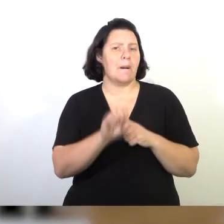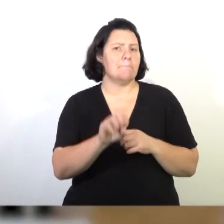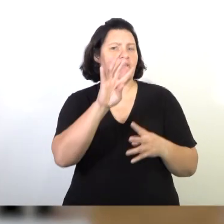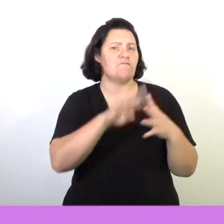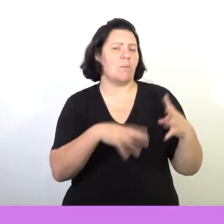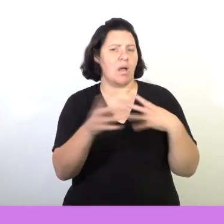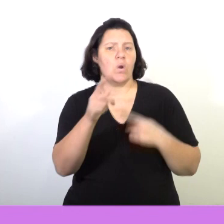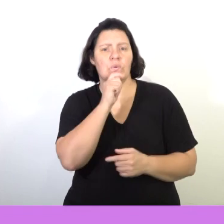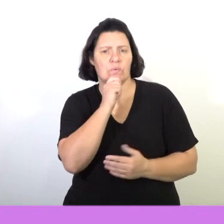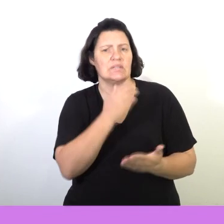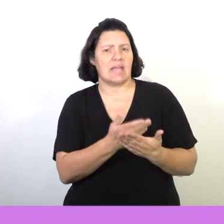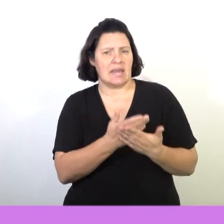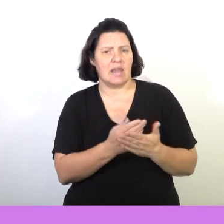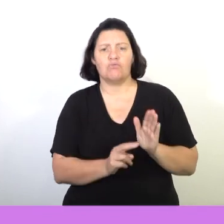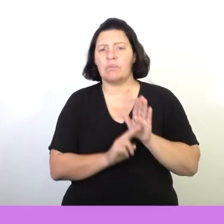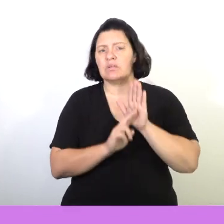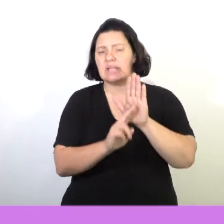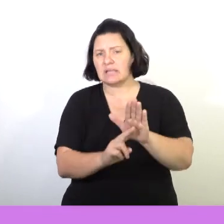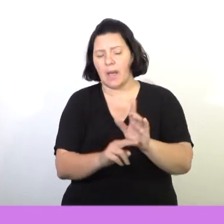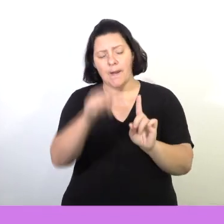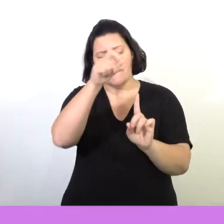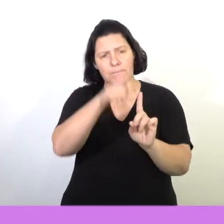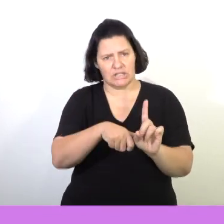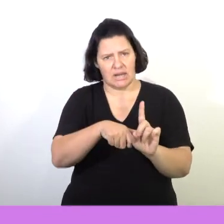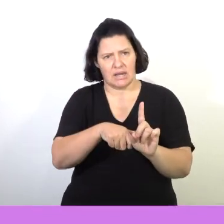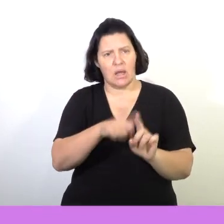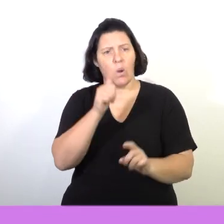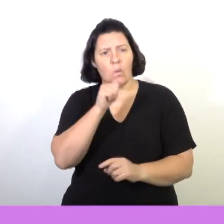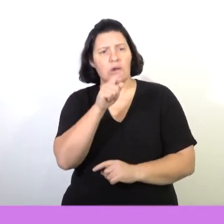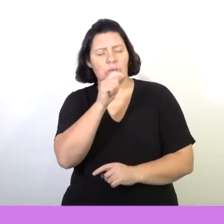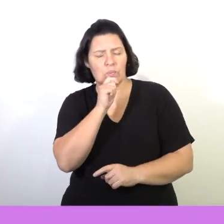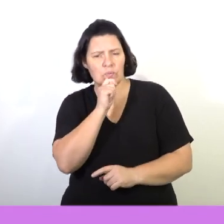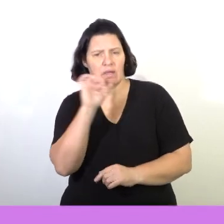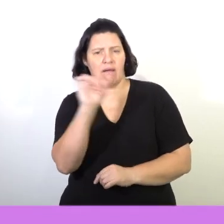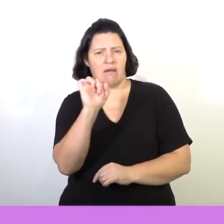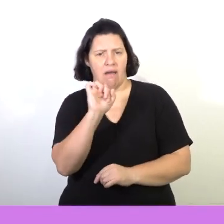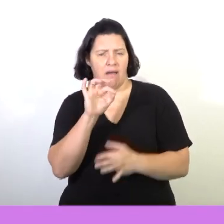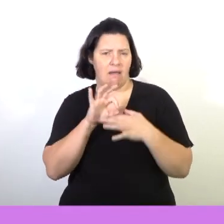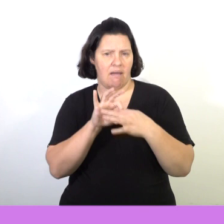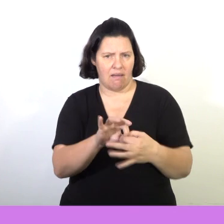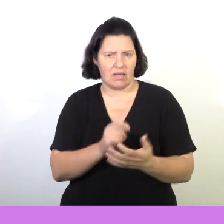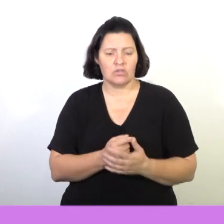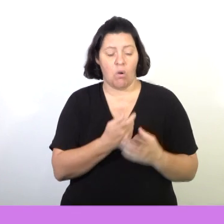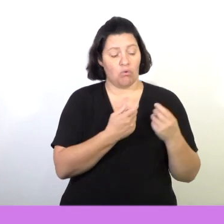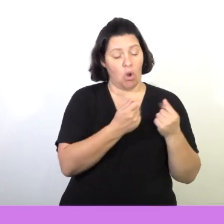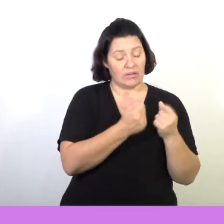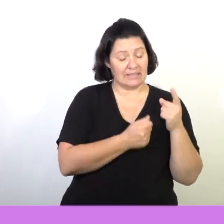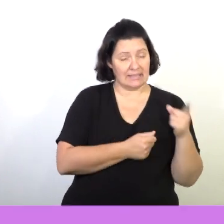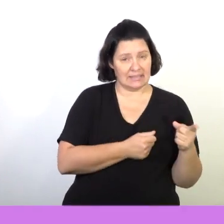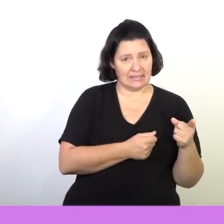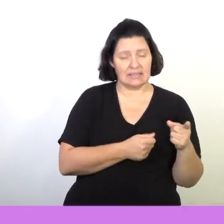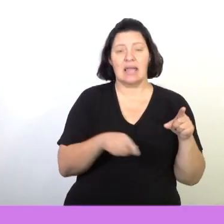Determine a formula that can be used to represent the cost per person when using the carpool. So we can say